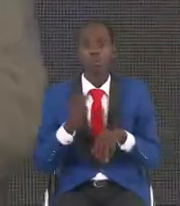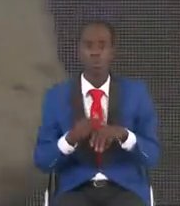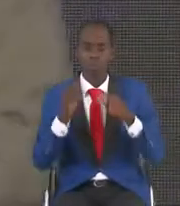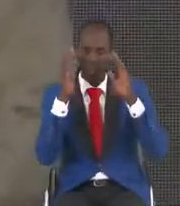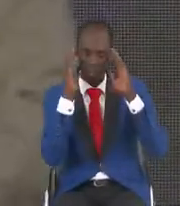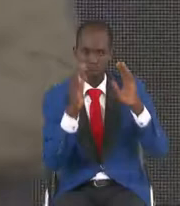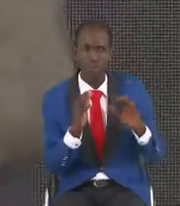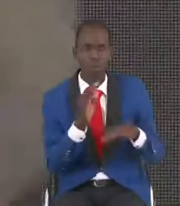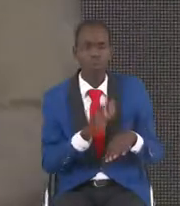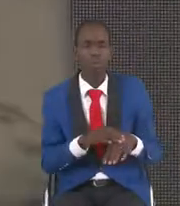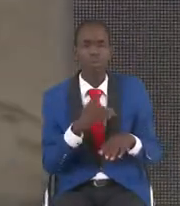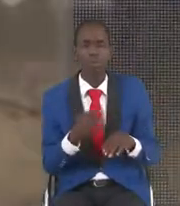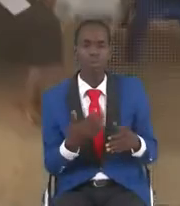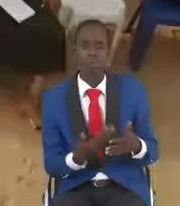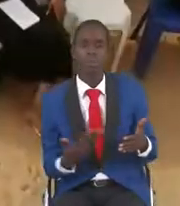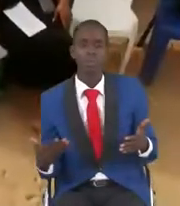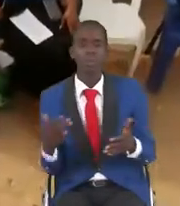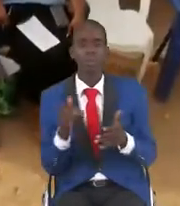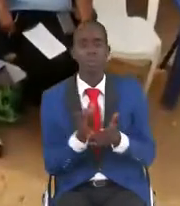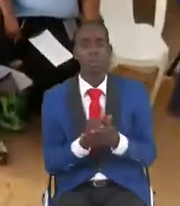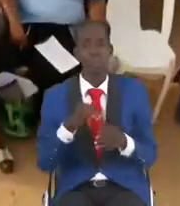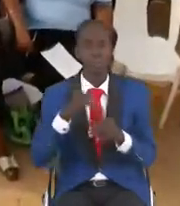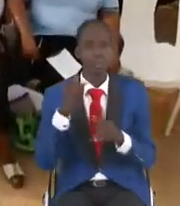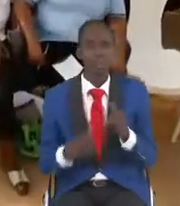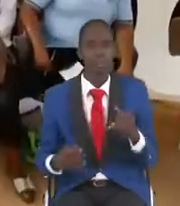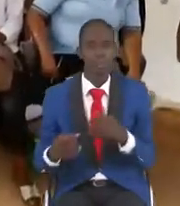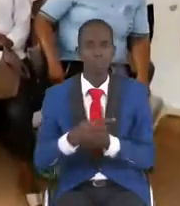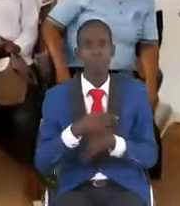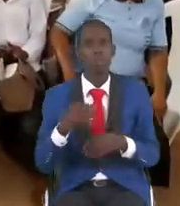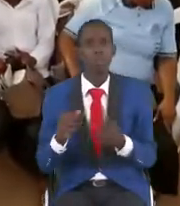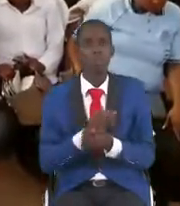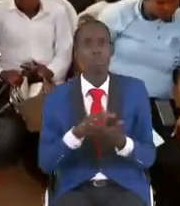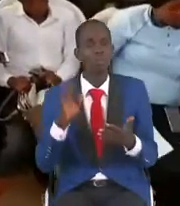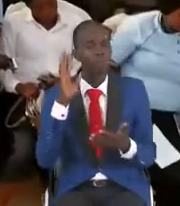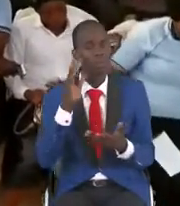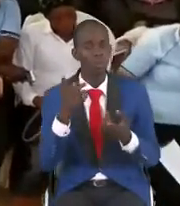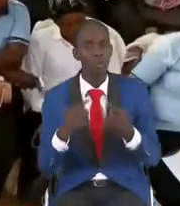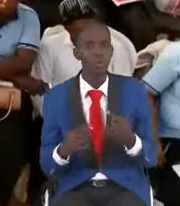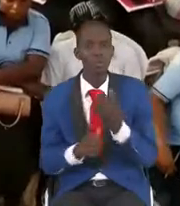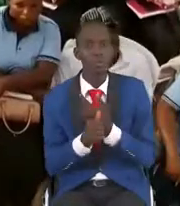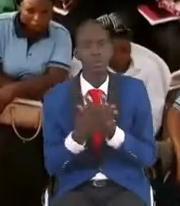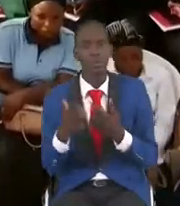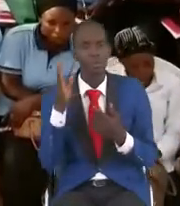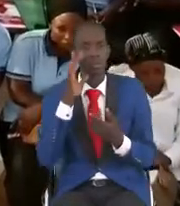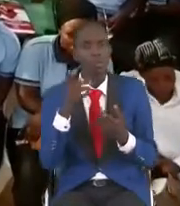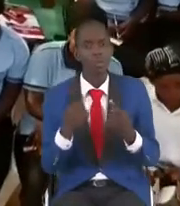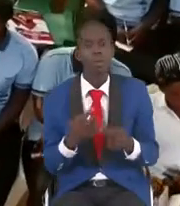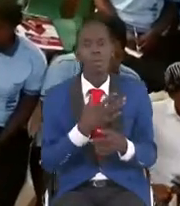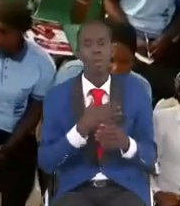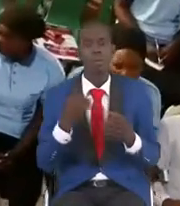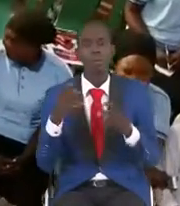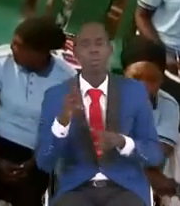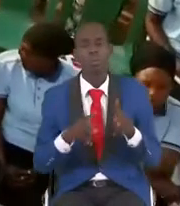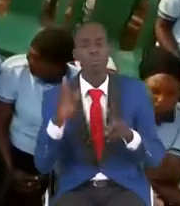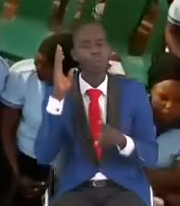the latter times, perilous times shall come. Men shall be lovers of themselves. They'll be covetous, they'll be boosters, and they will not have the love